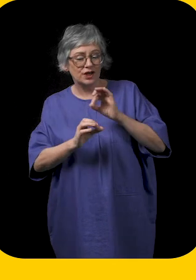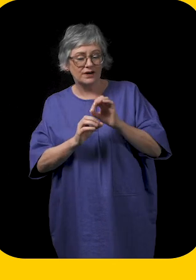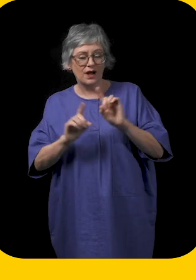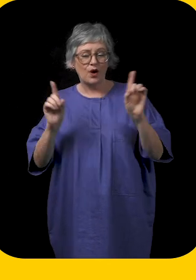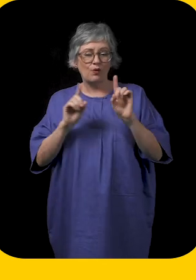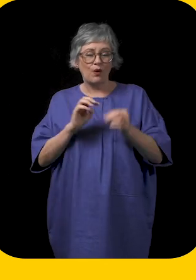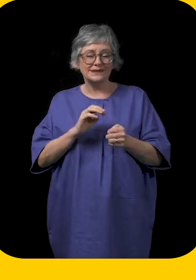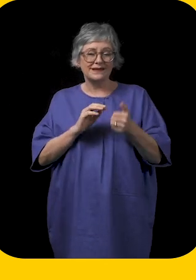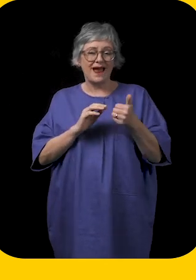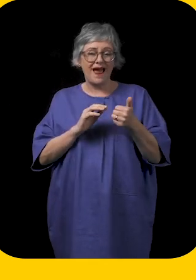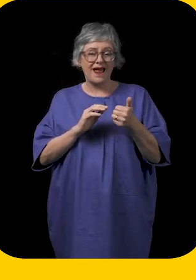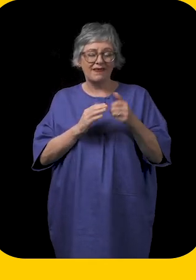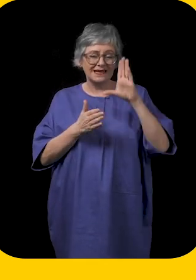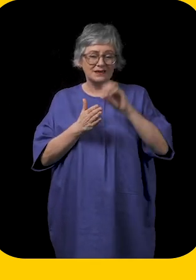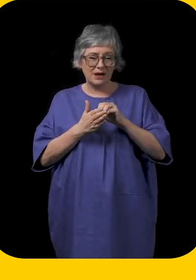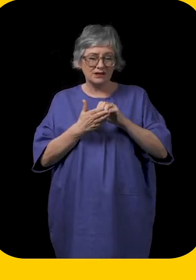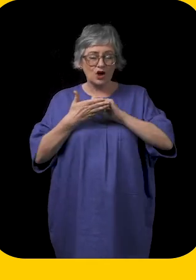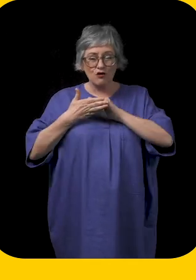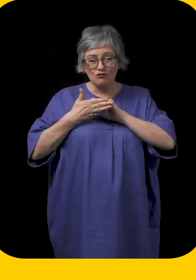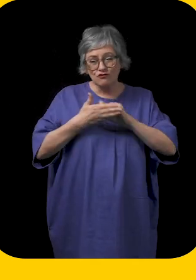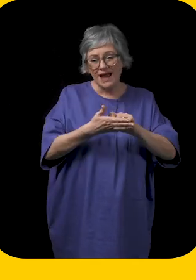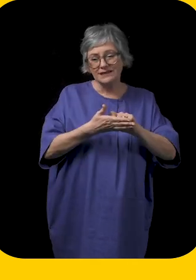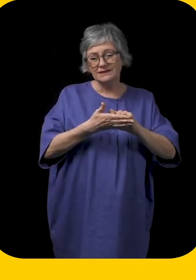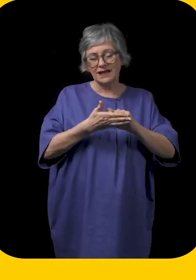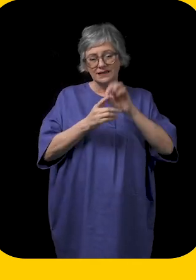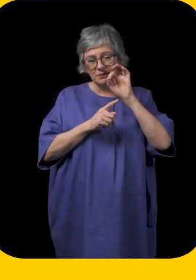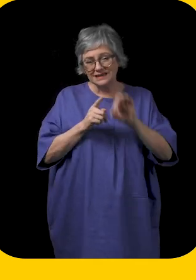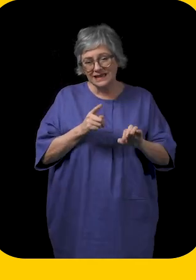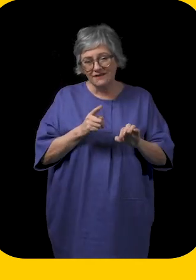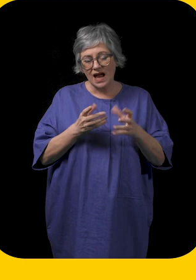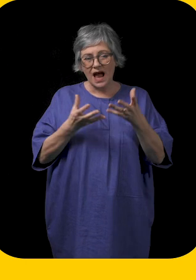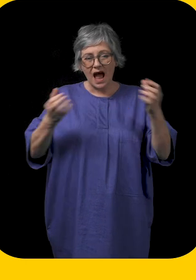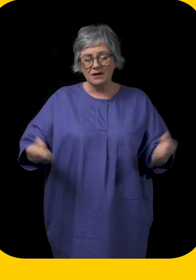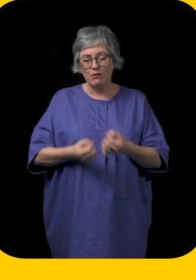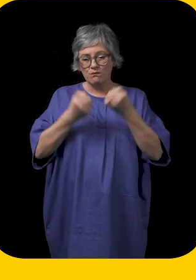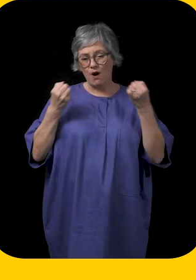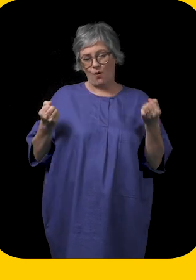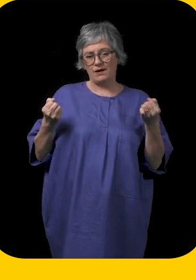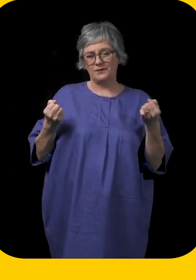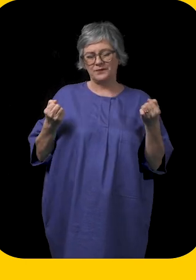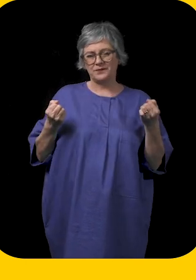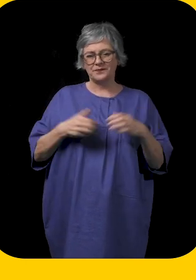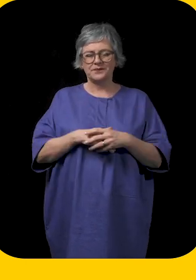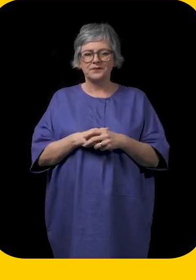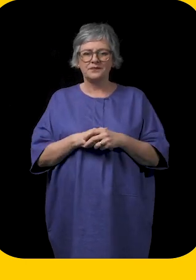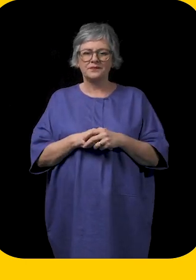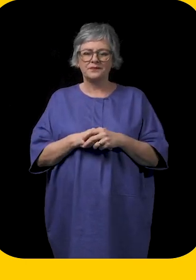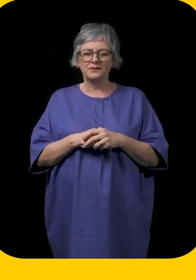So another question would be, what was an early experience where you had learned that writing, or your writing specifically, had